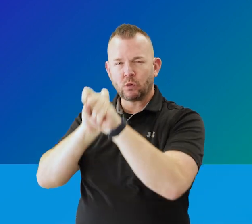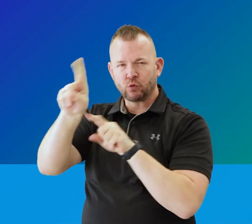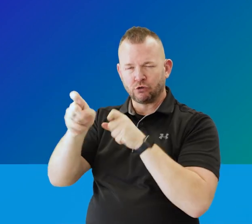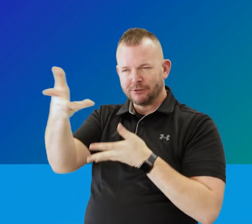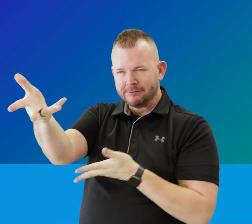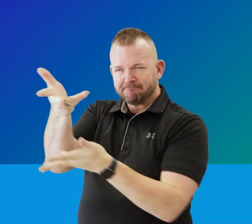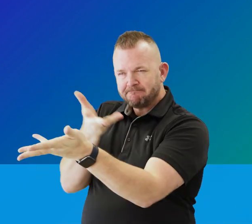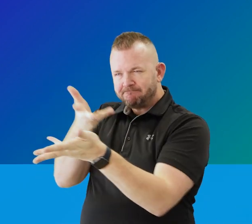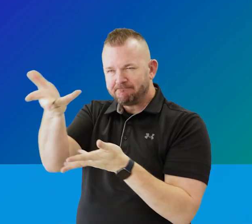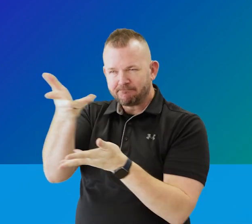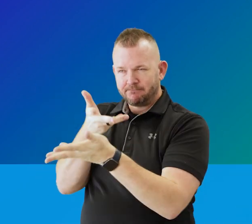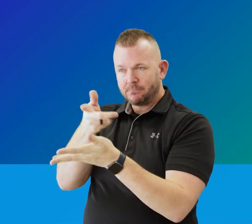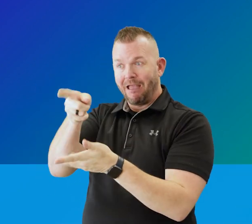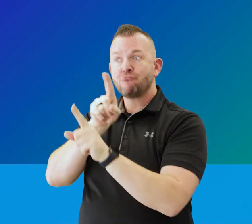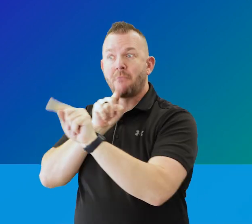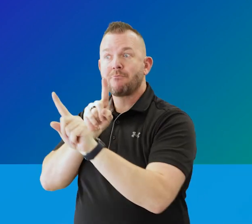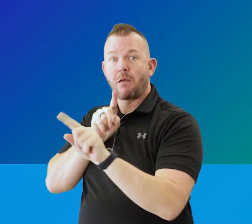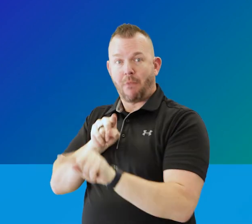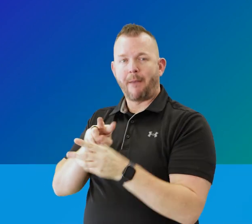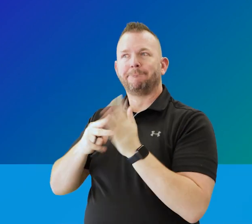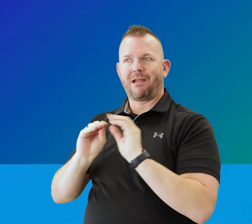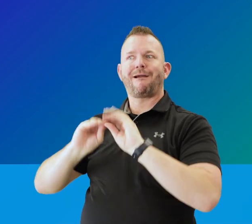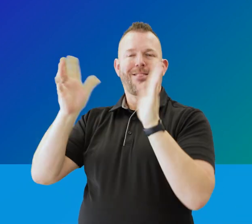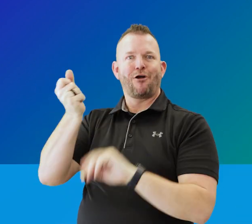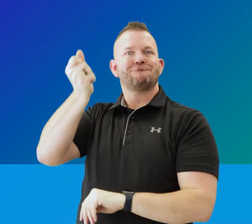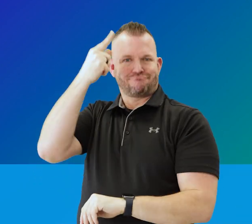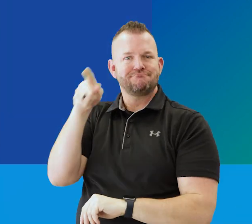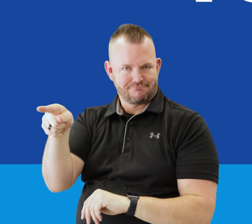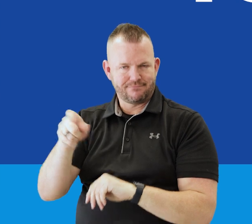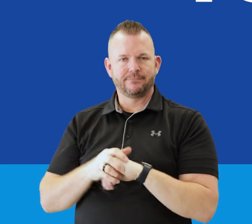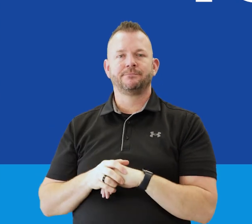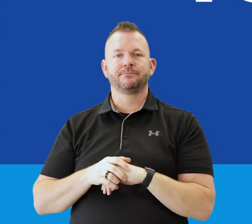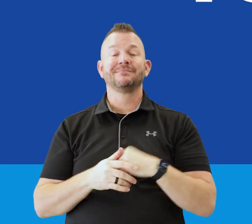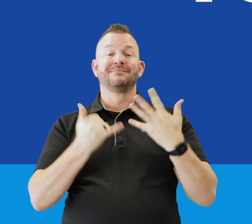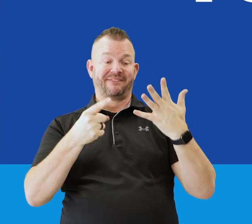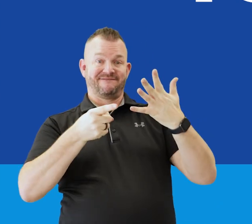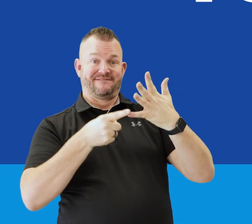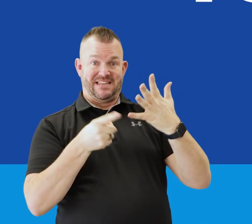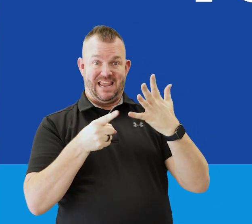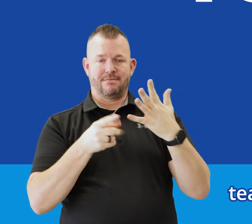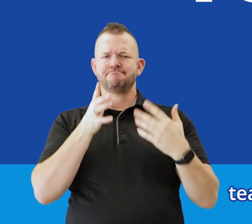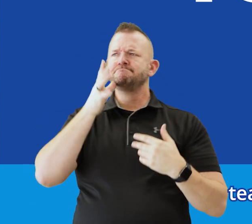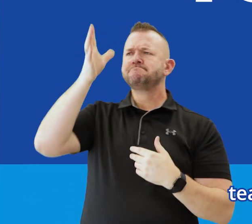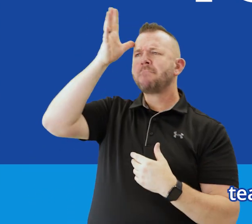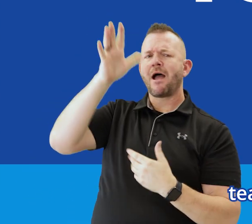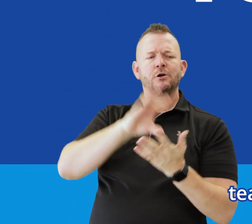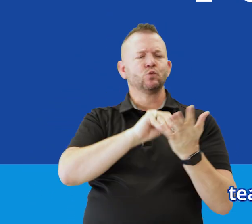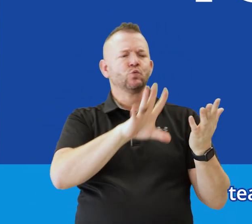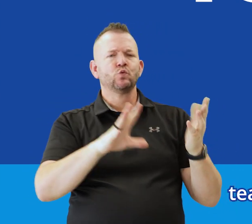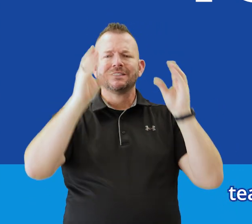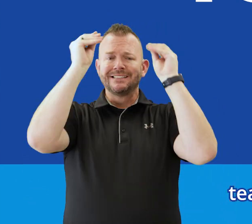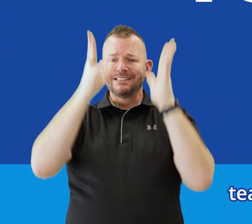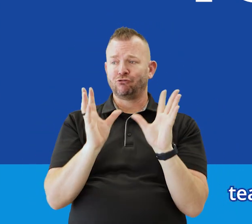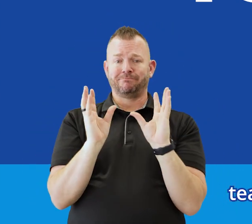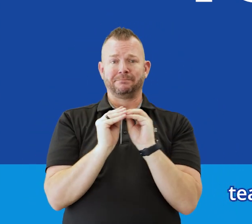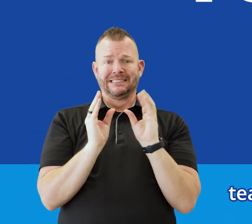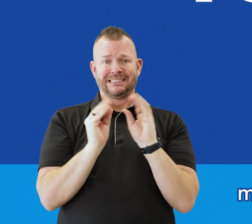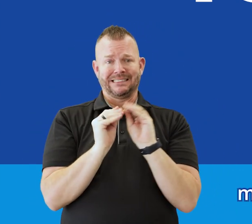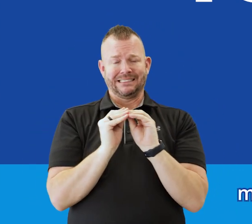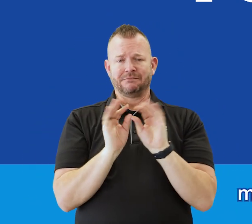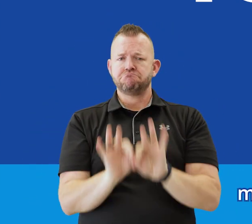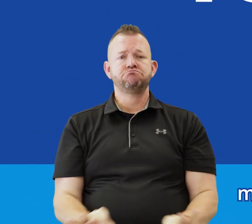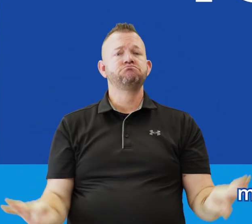they understood. Point number 5, for parent, student, teacher conferences or